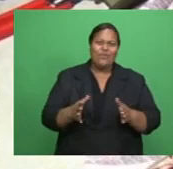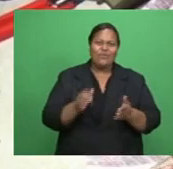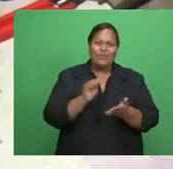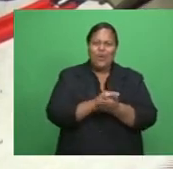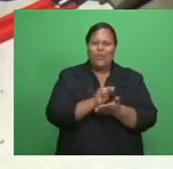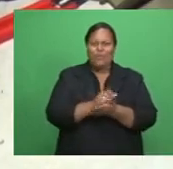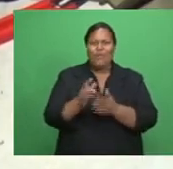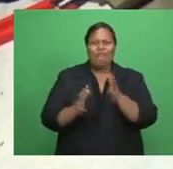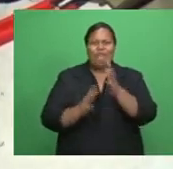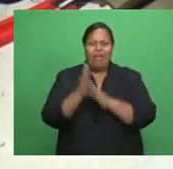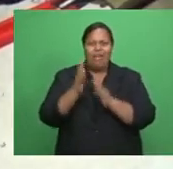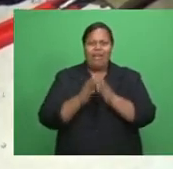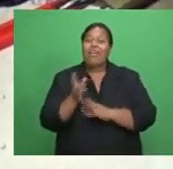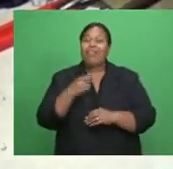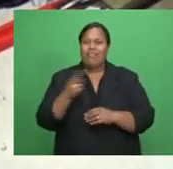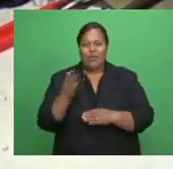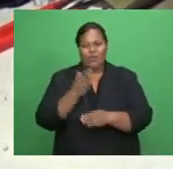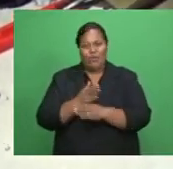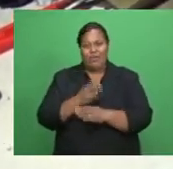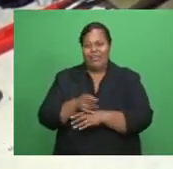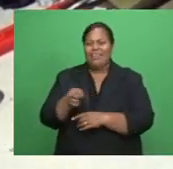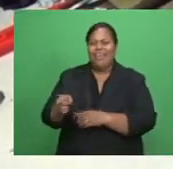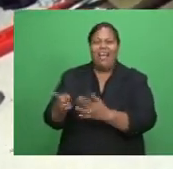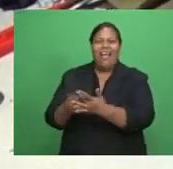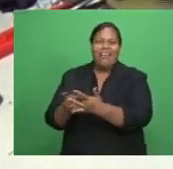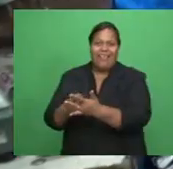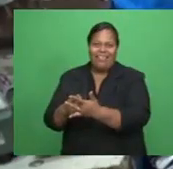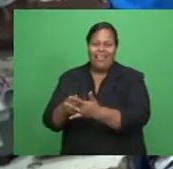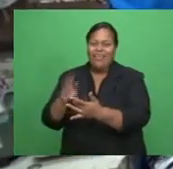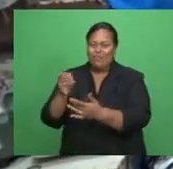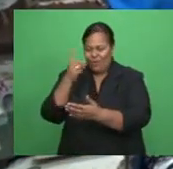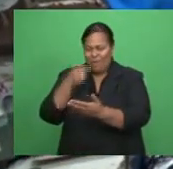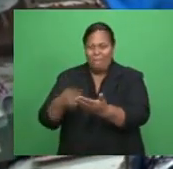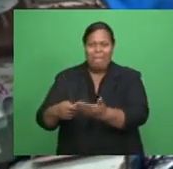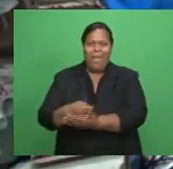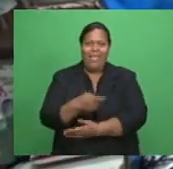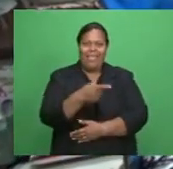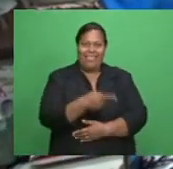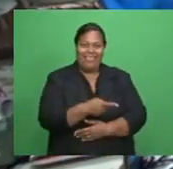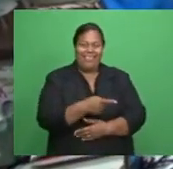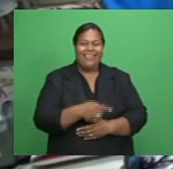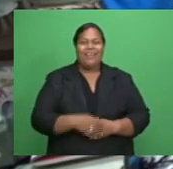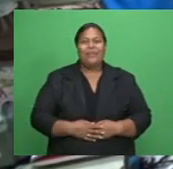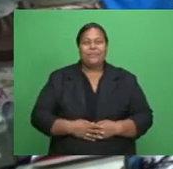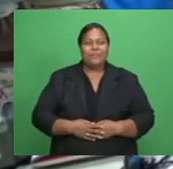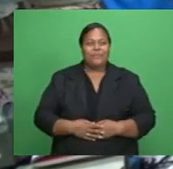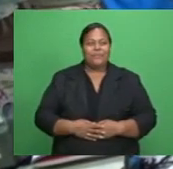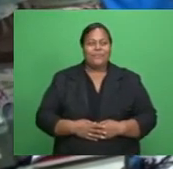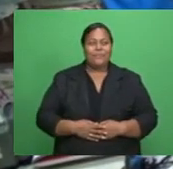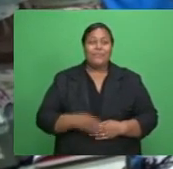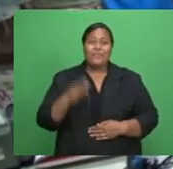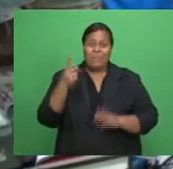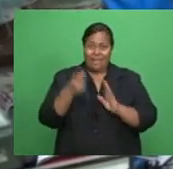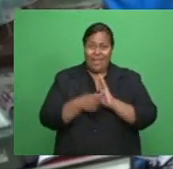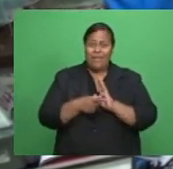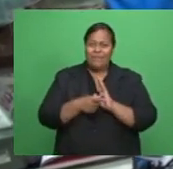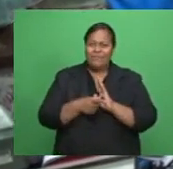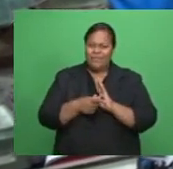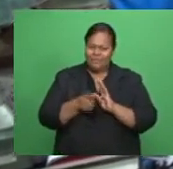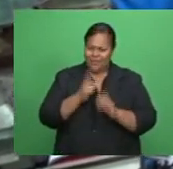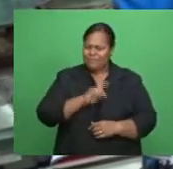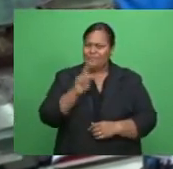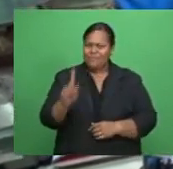Kumar, a fellow vendor who's helping her to earn some income. Sometimes I just cut the cotton and help him